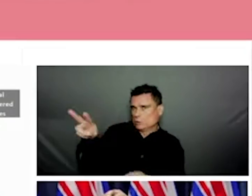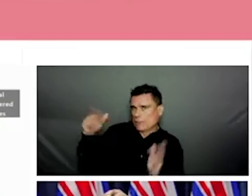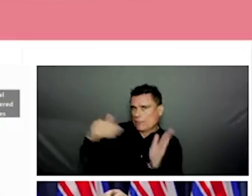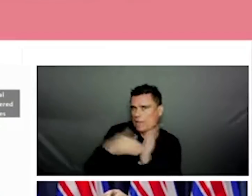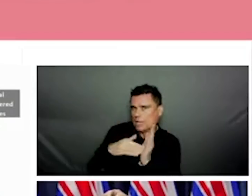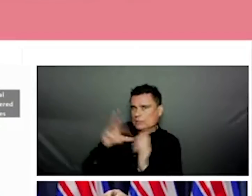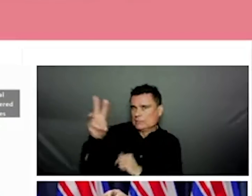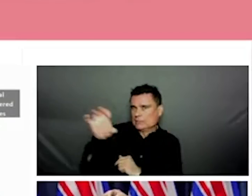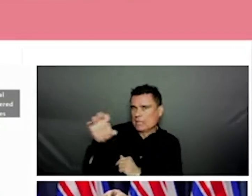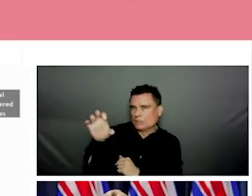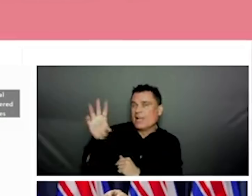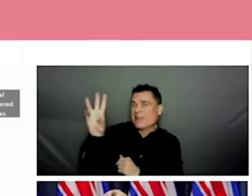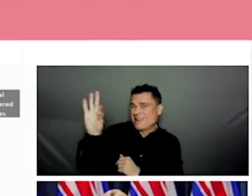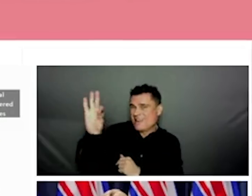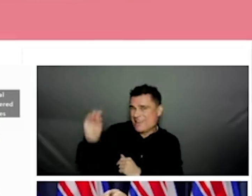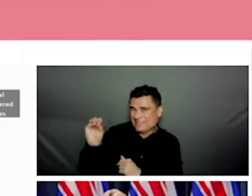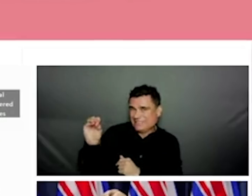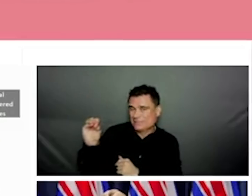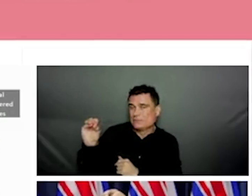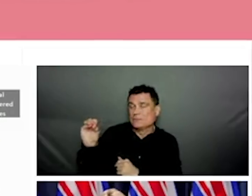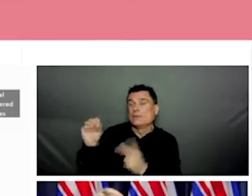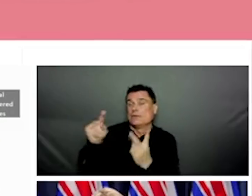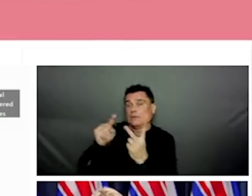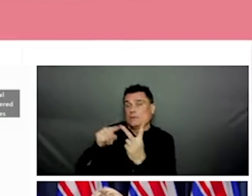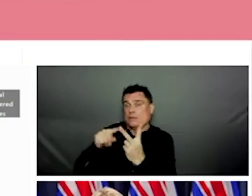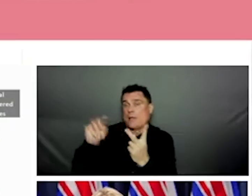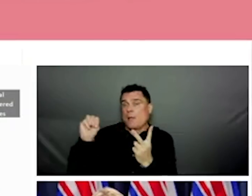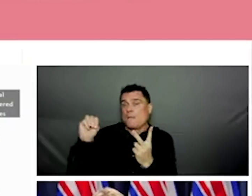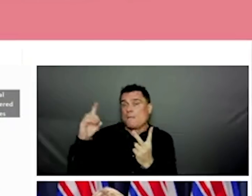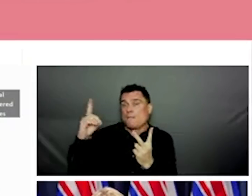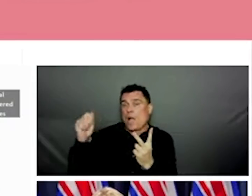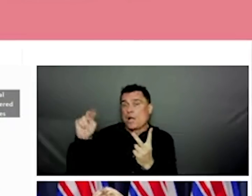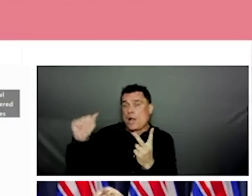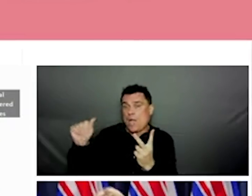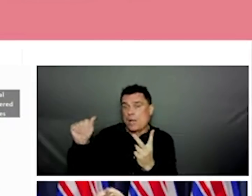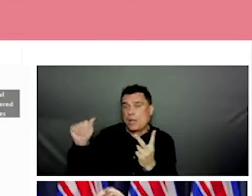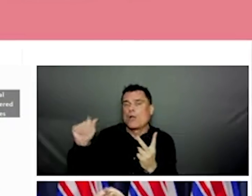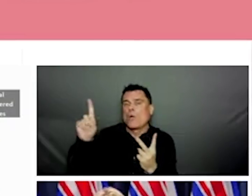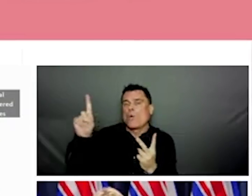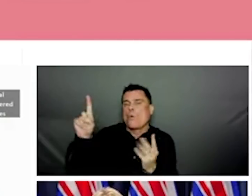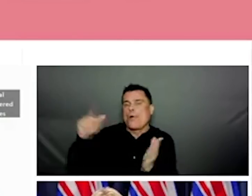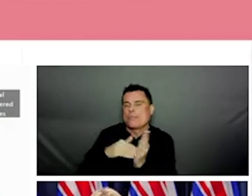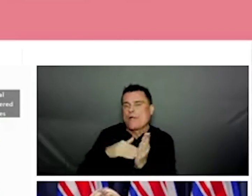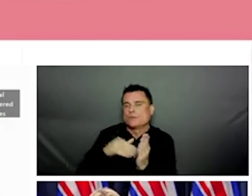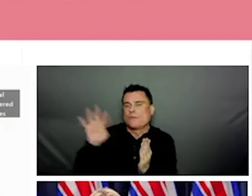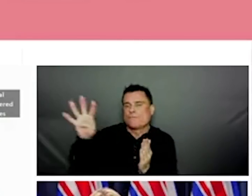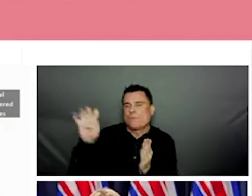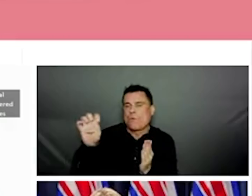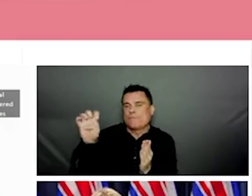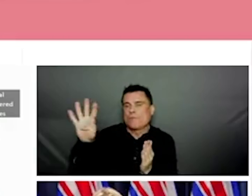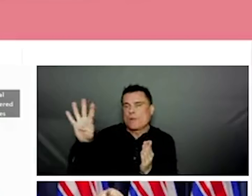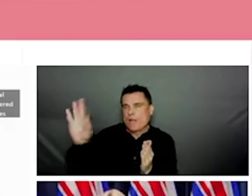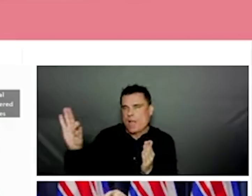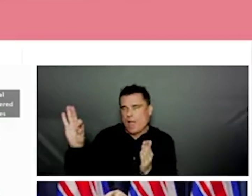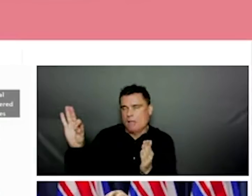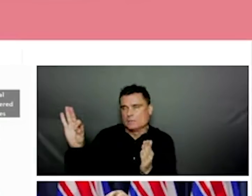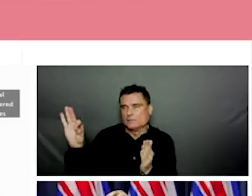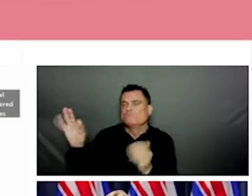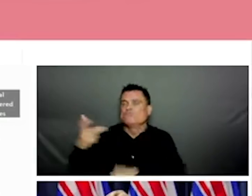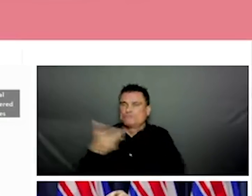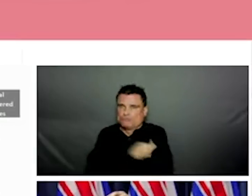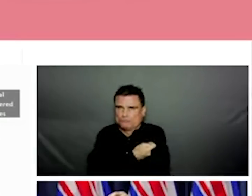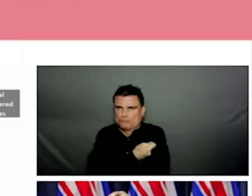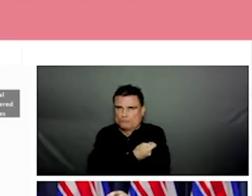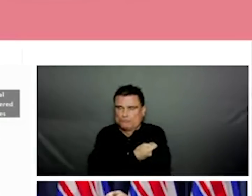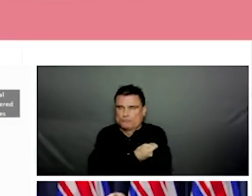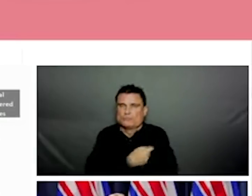about 20% of it made it to residents of long-term care, and That's in the limited time that we've been